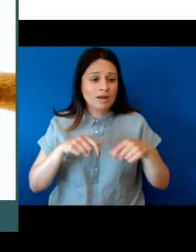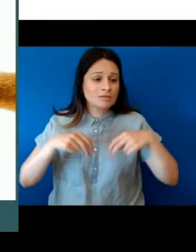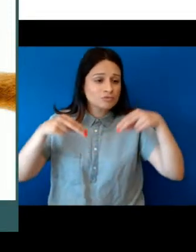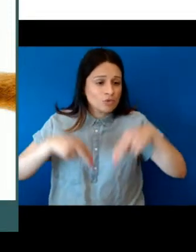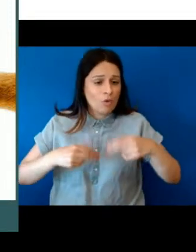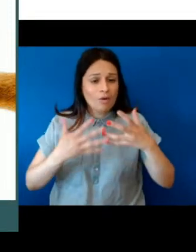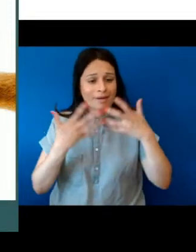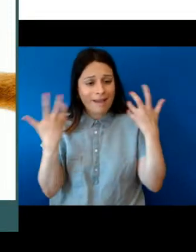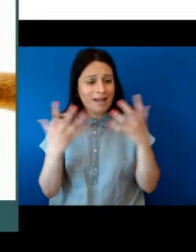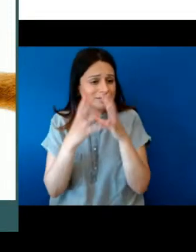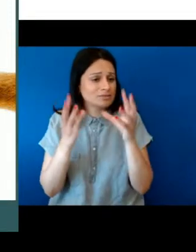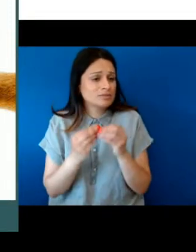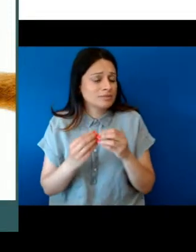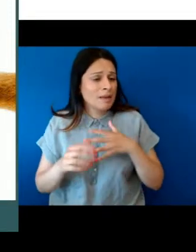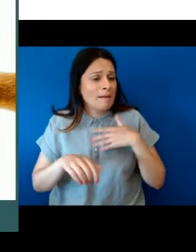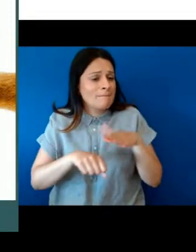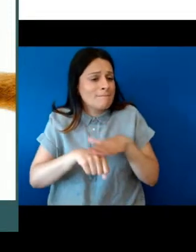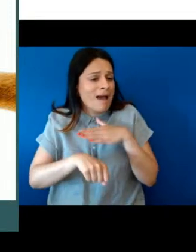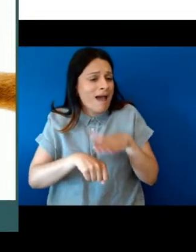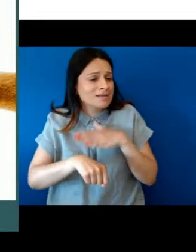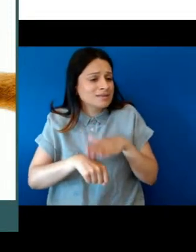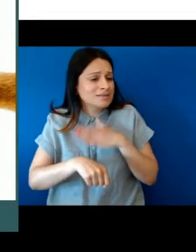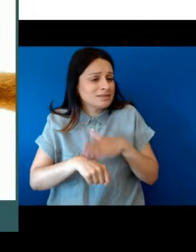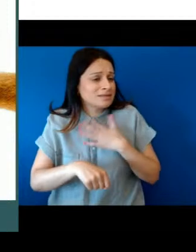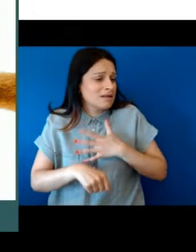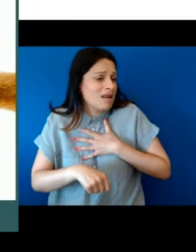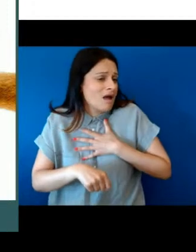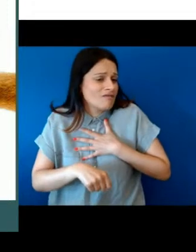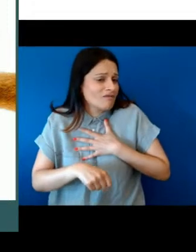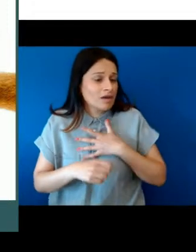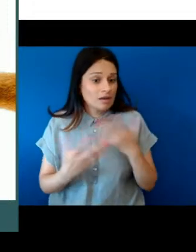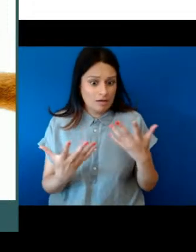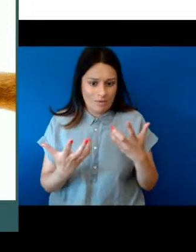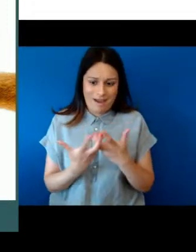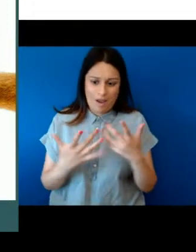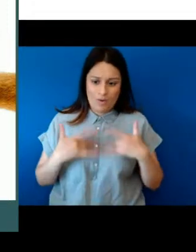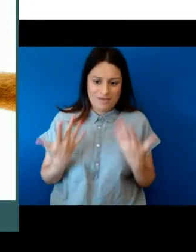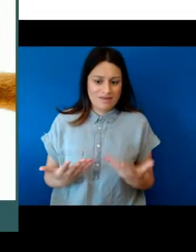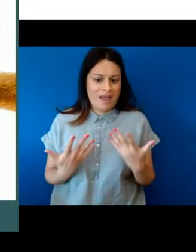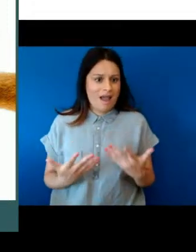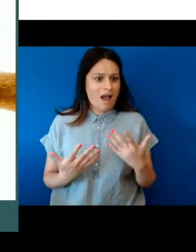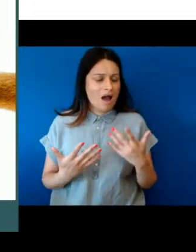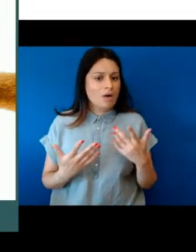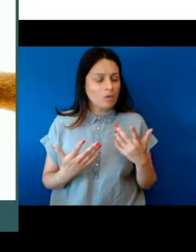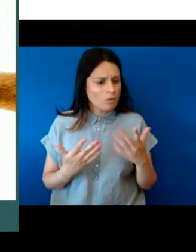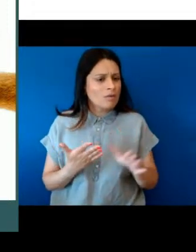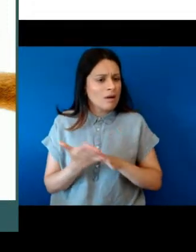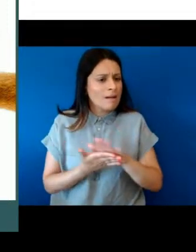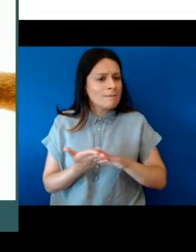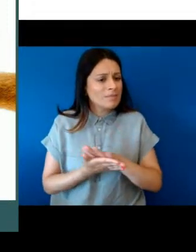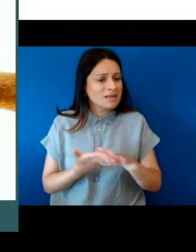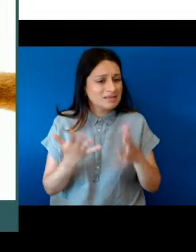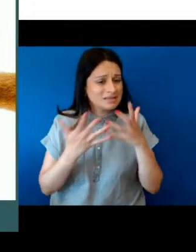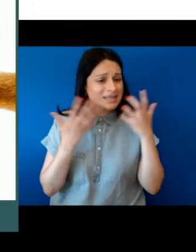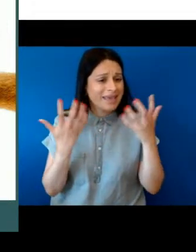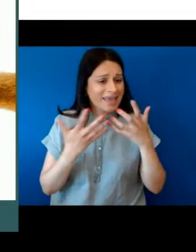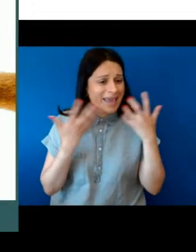Again, in the way we are living, etc., is incidences of cat allergy has been steadily increasing,